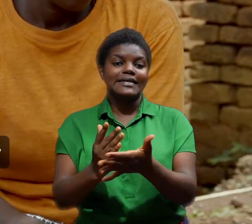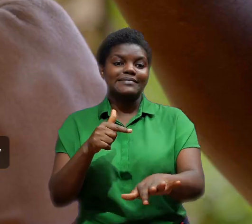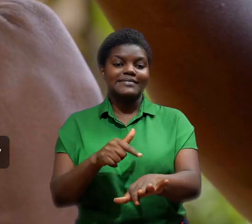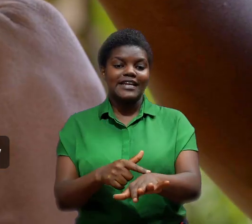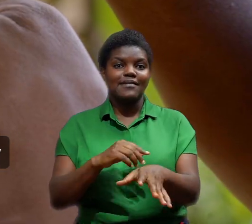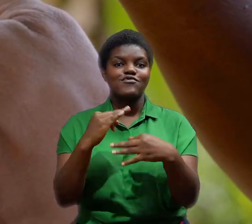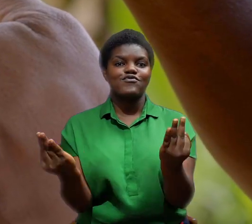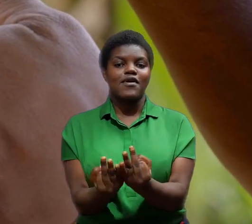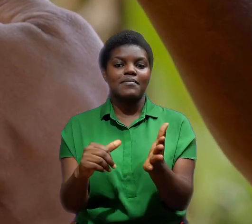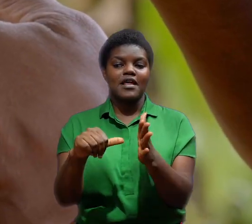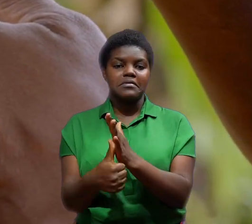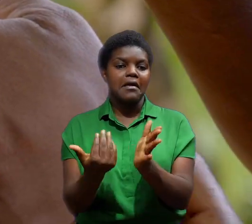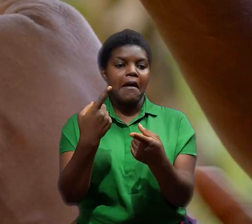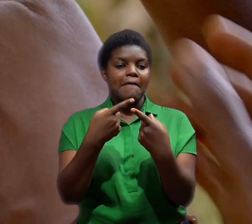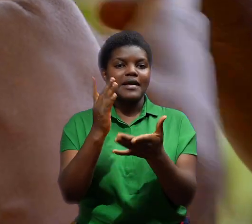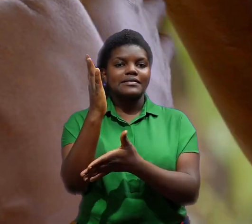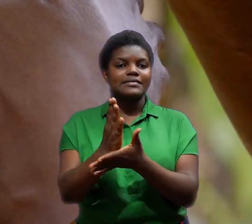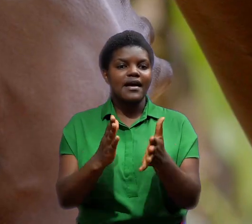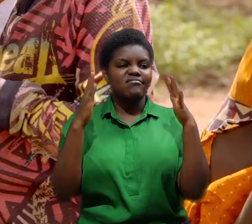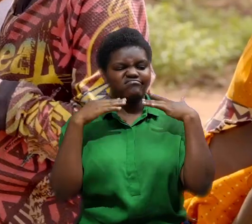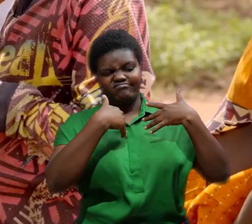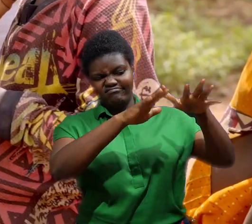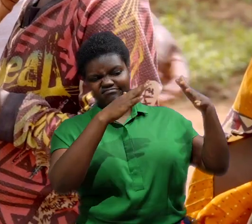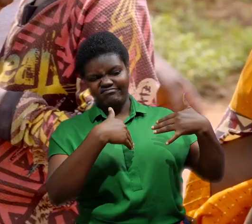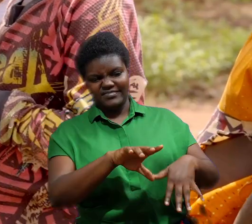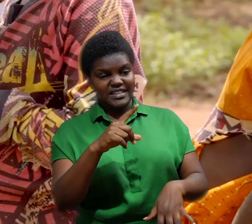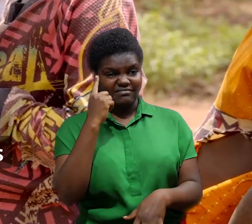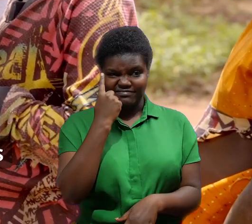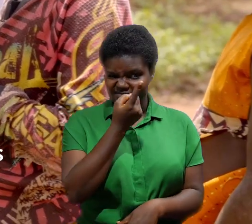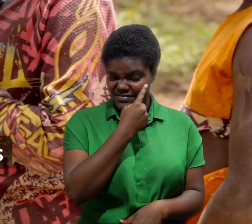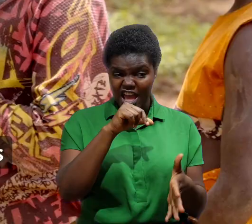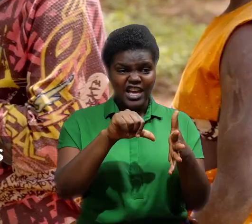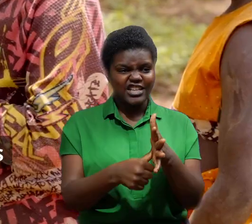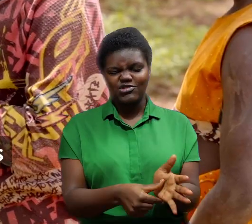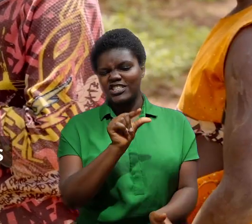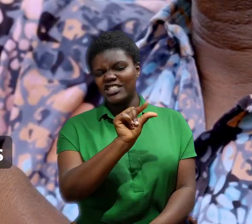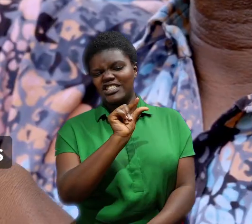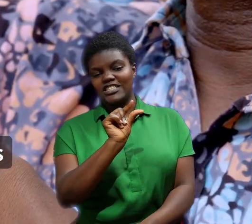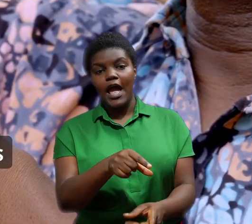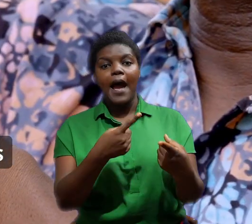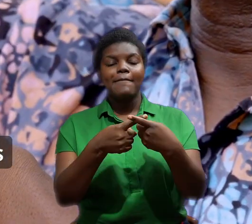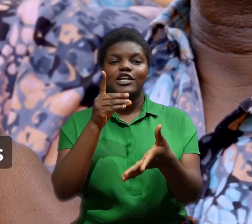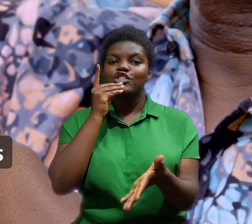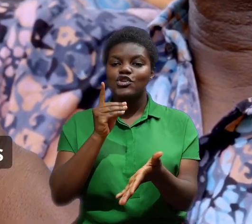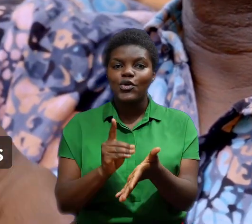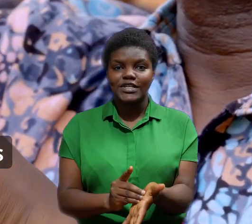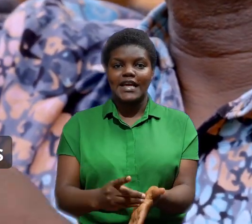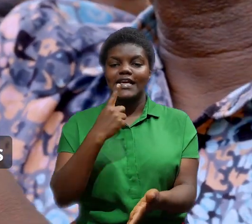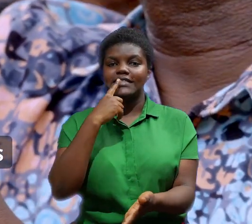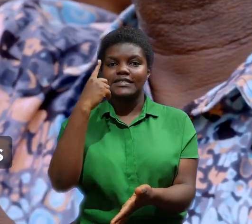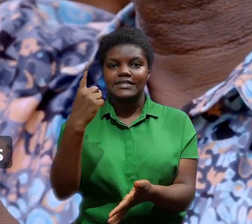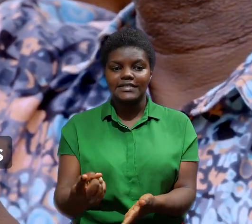either due to family reasons, while others simply dismiss minor eye issues.